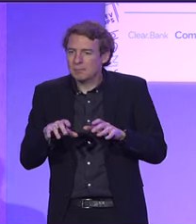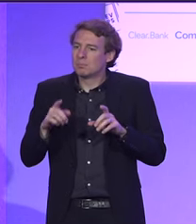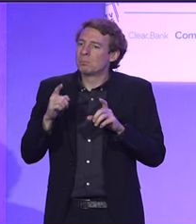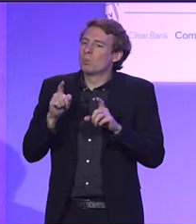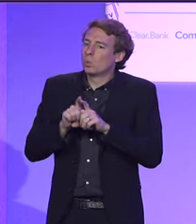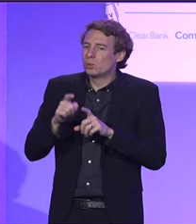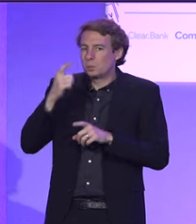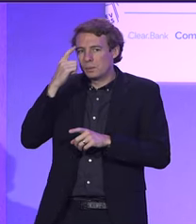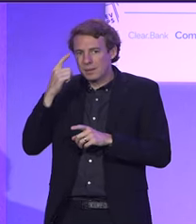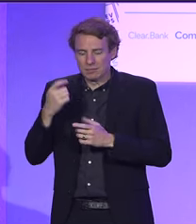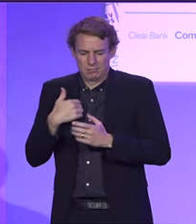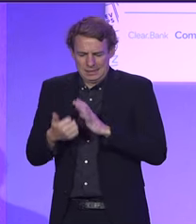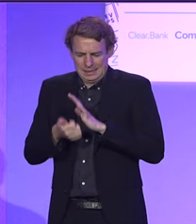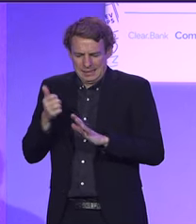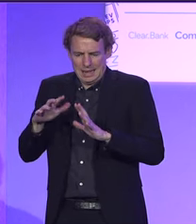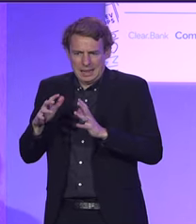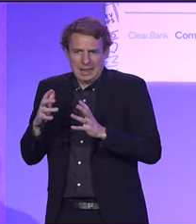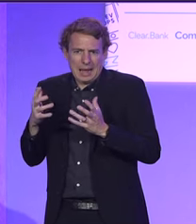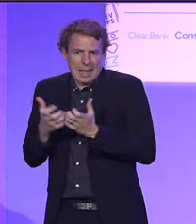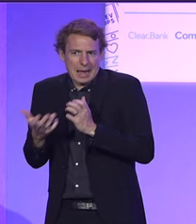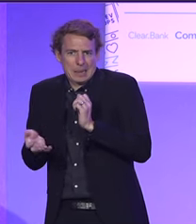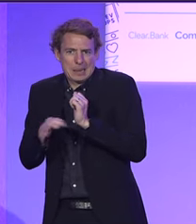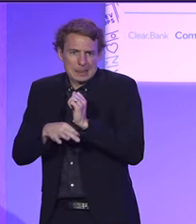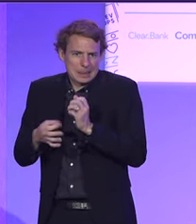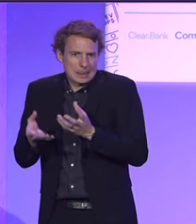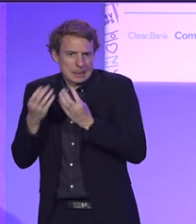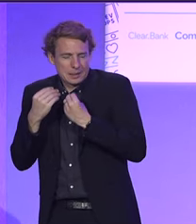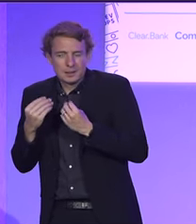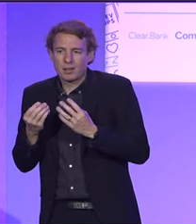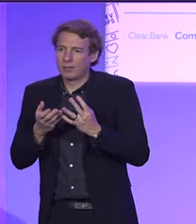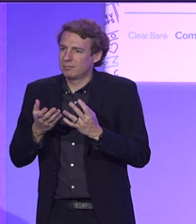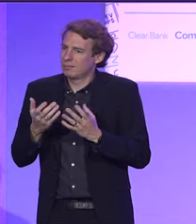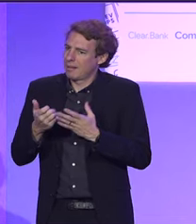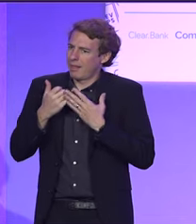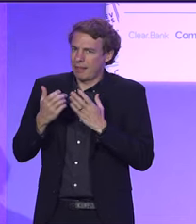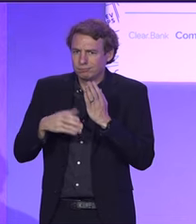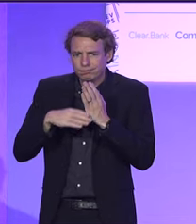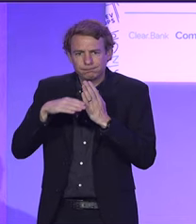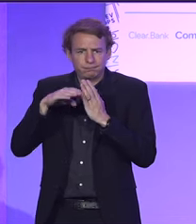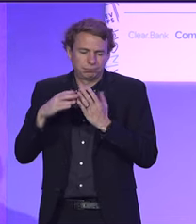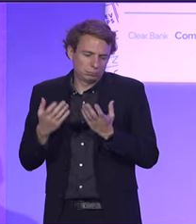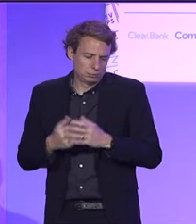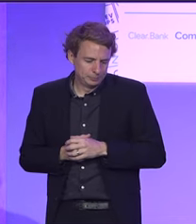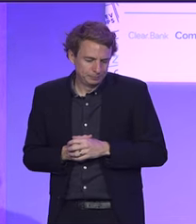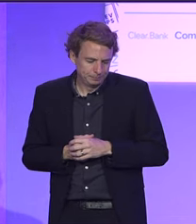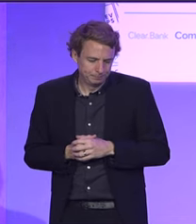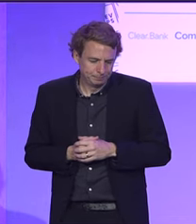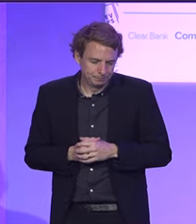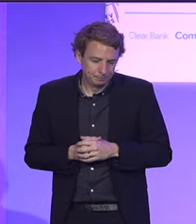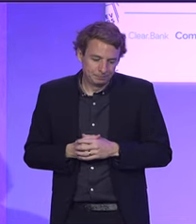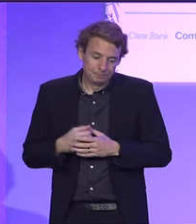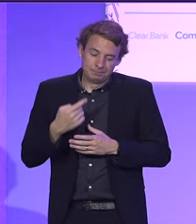through the community that'll hopefully help me progress in my career. But with that, let's move on. So, public